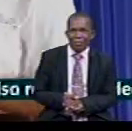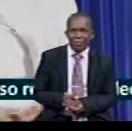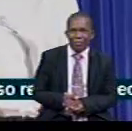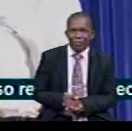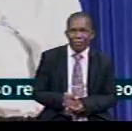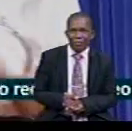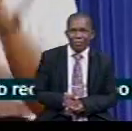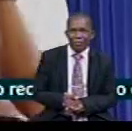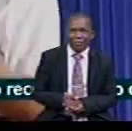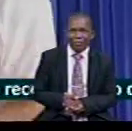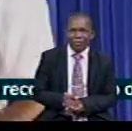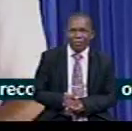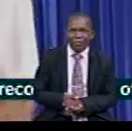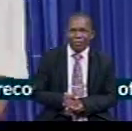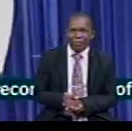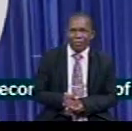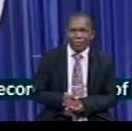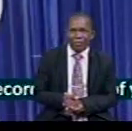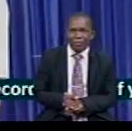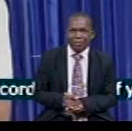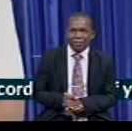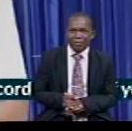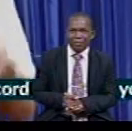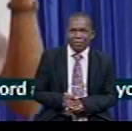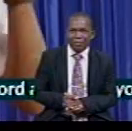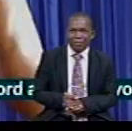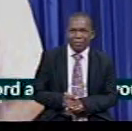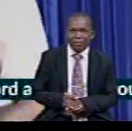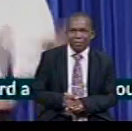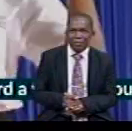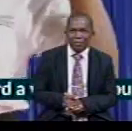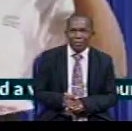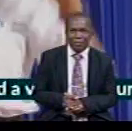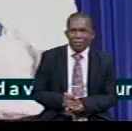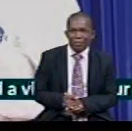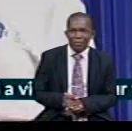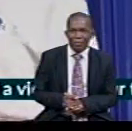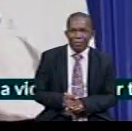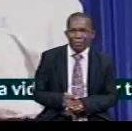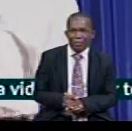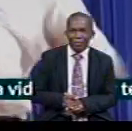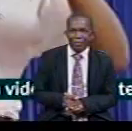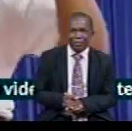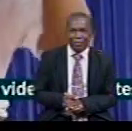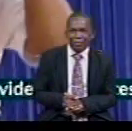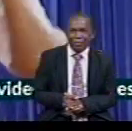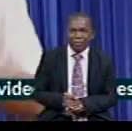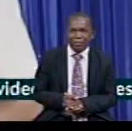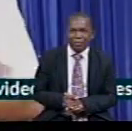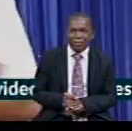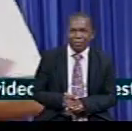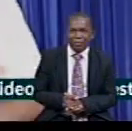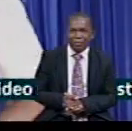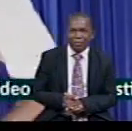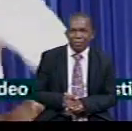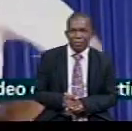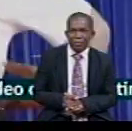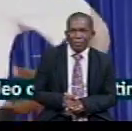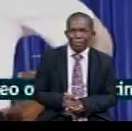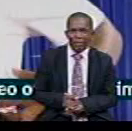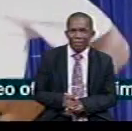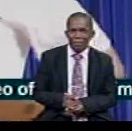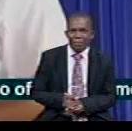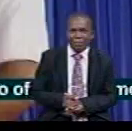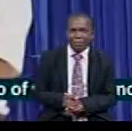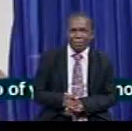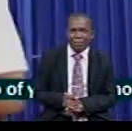home family, your funny, yammy, ya. The best hour to all can you, my bomb, pay me, say, rather, net dear. Send a your funny tear be a Jimmy sentient, because